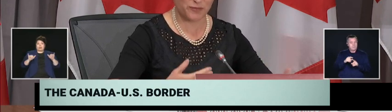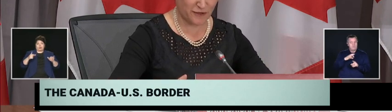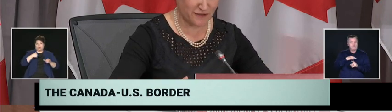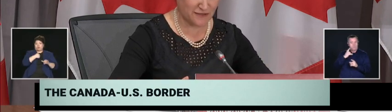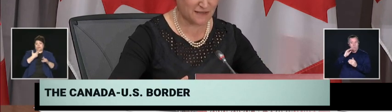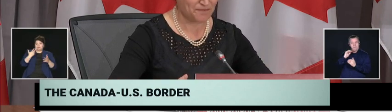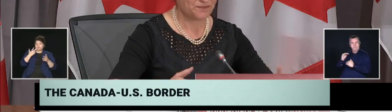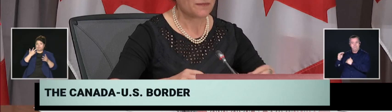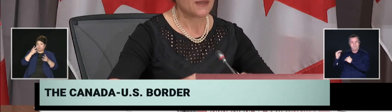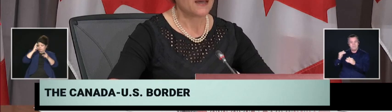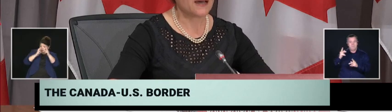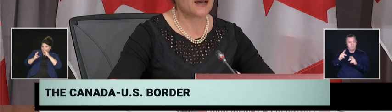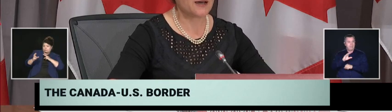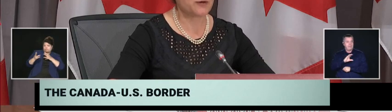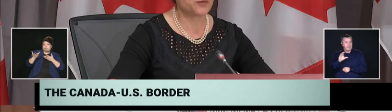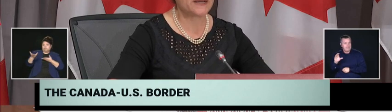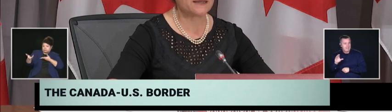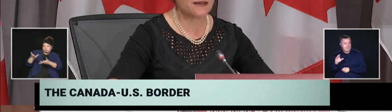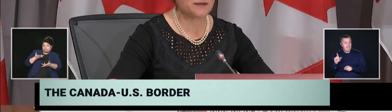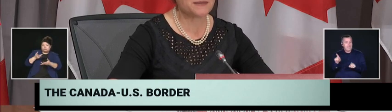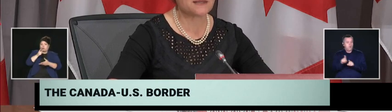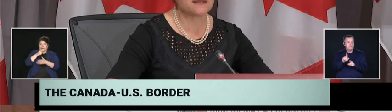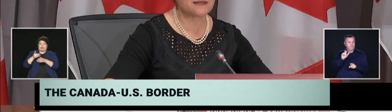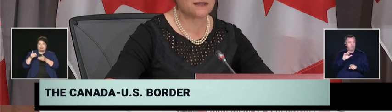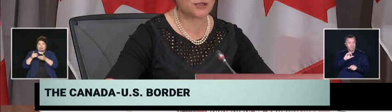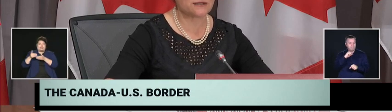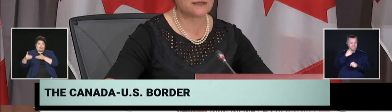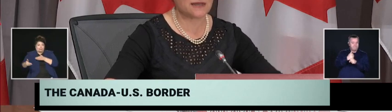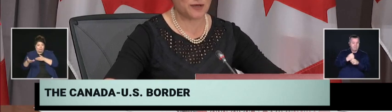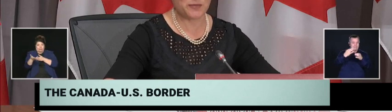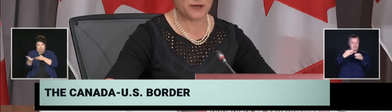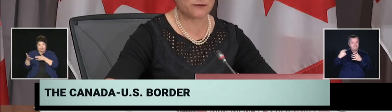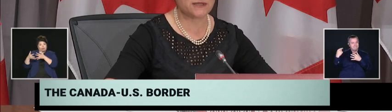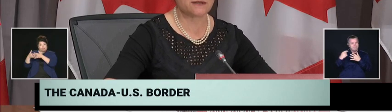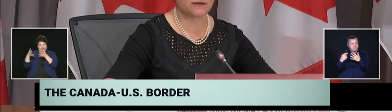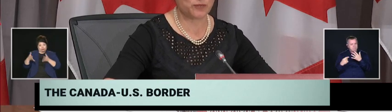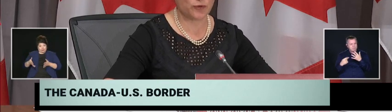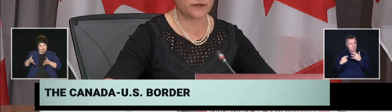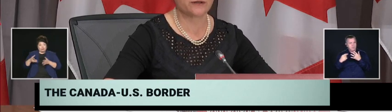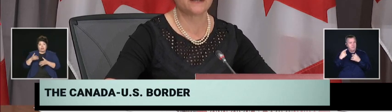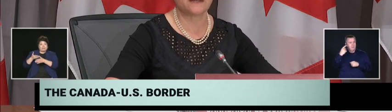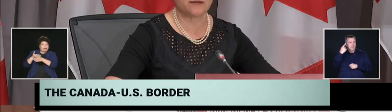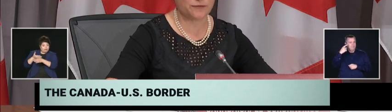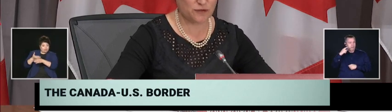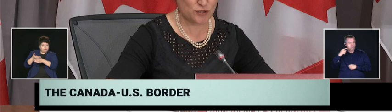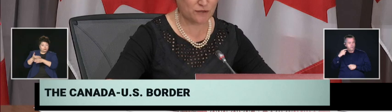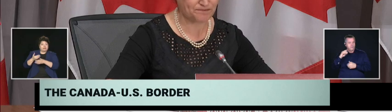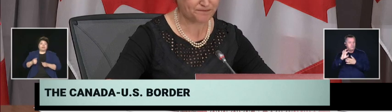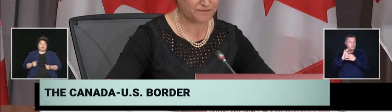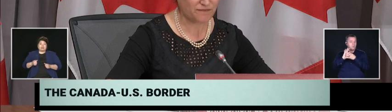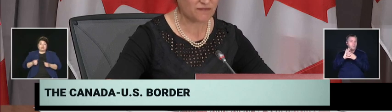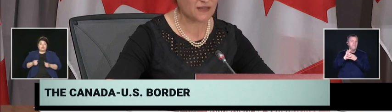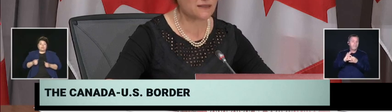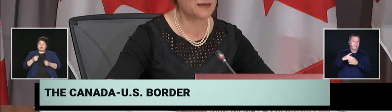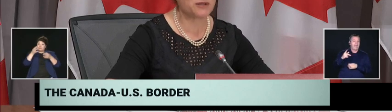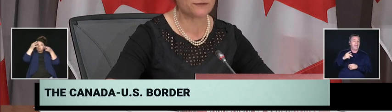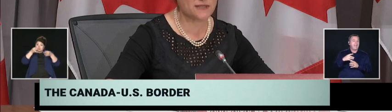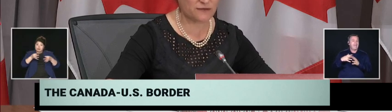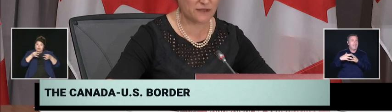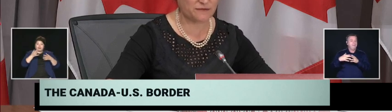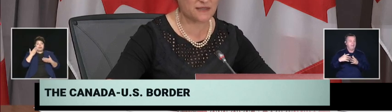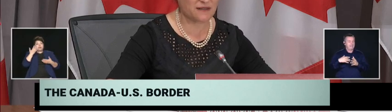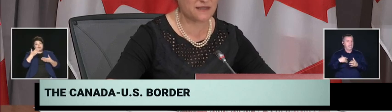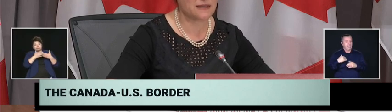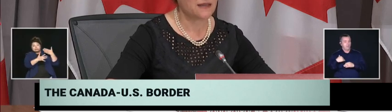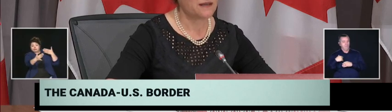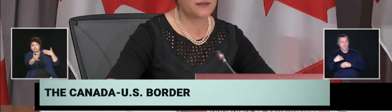American partners. When it comes to decisions about the border in the future, let me first